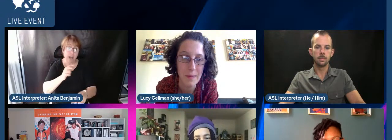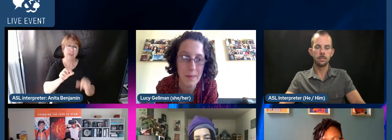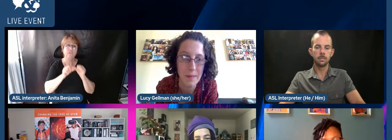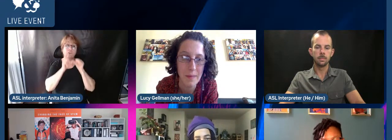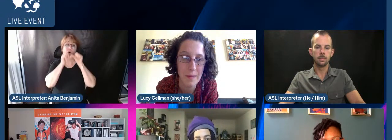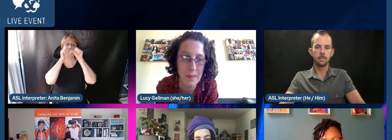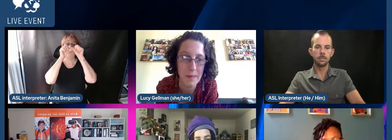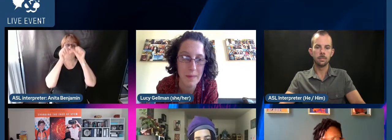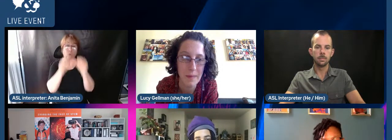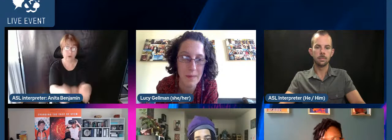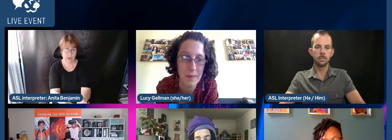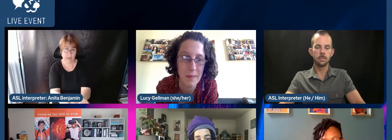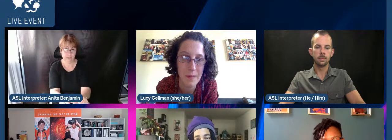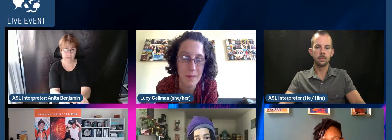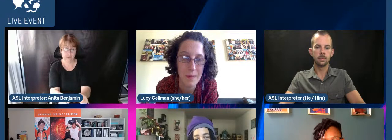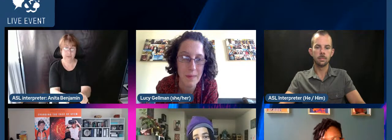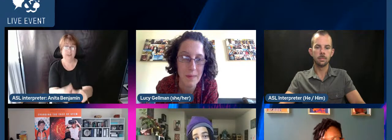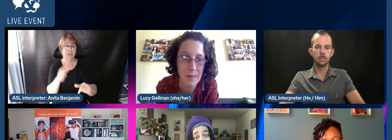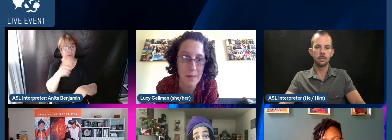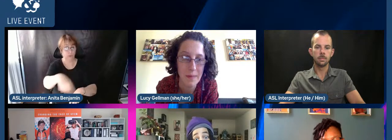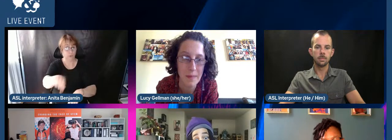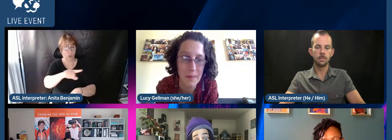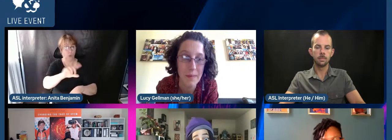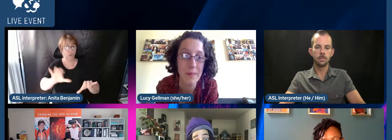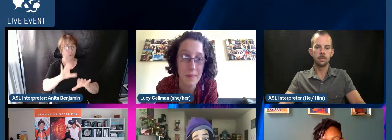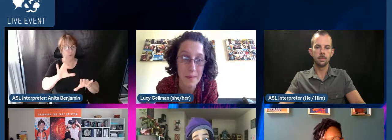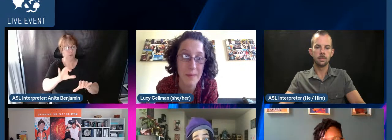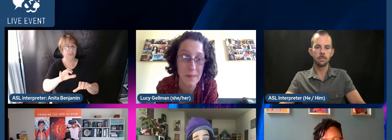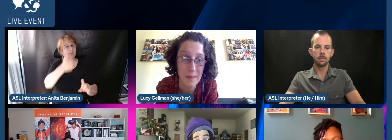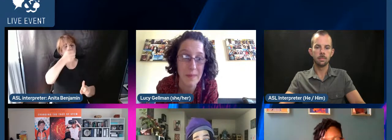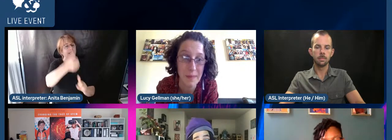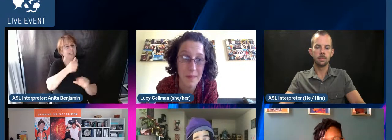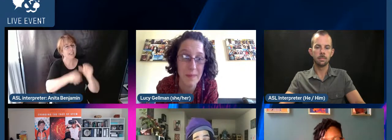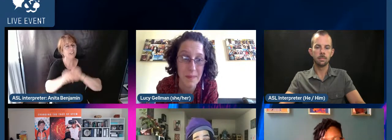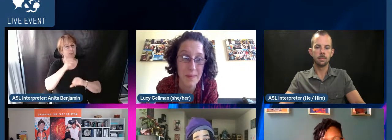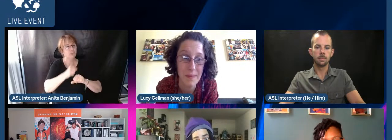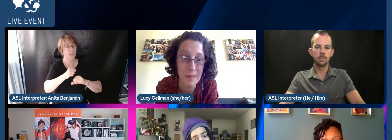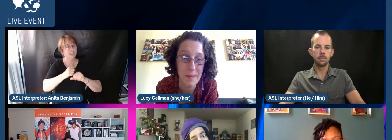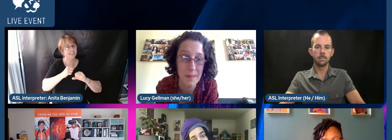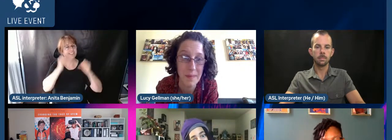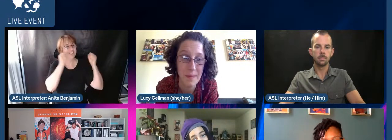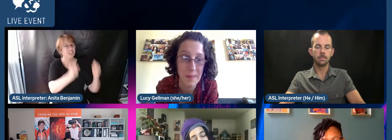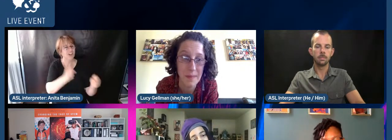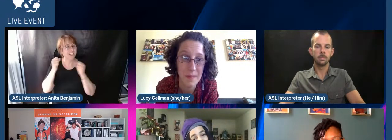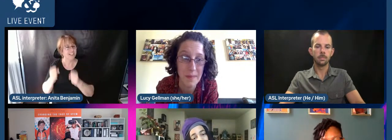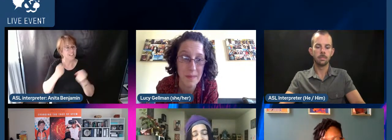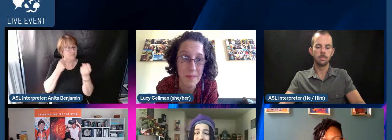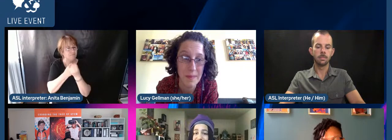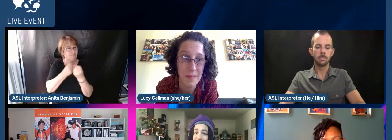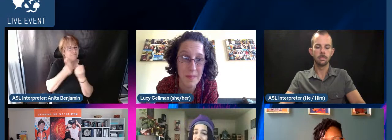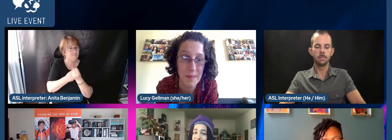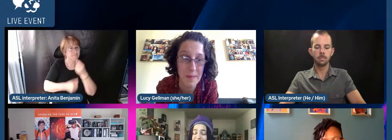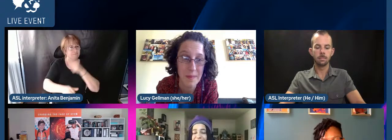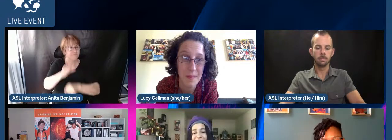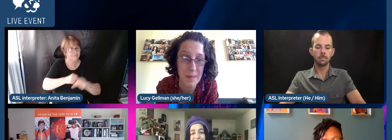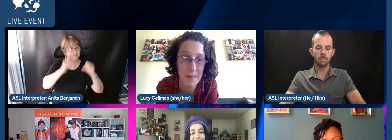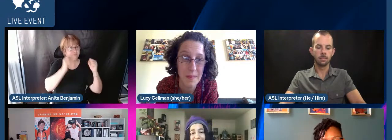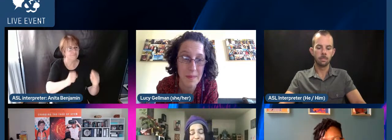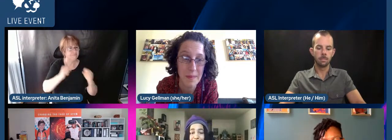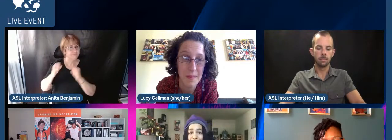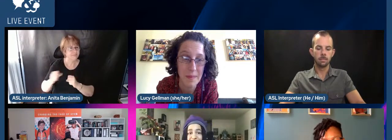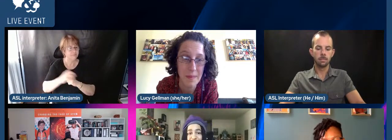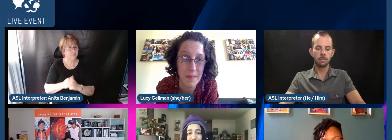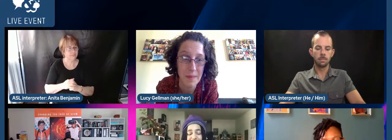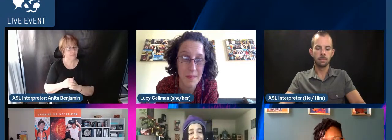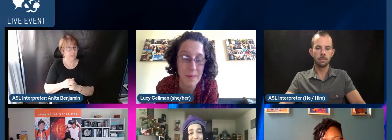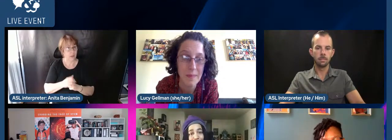think one of the biggest things you're going to need to do is be each other's cheerleaders, be each other's pep squads, and make sure people don't get, you know, stuck in